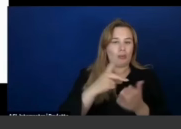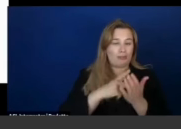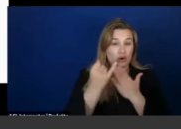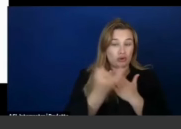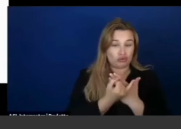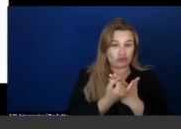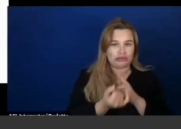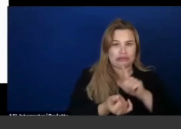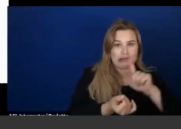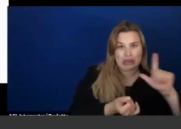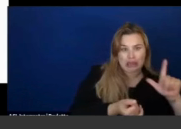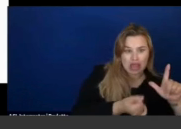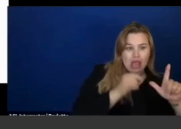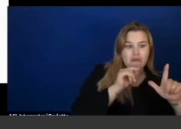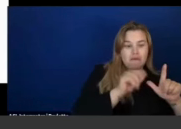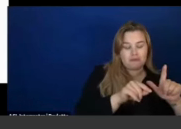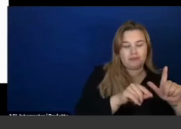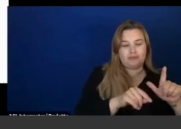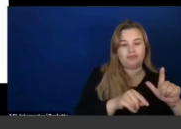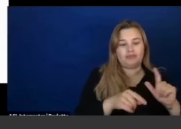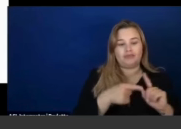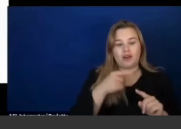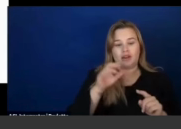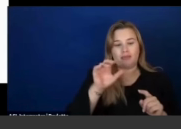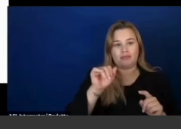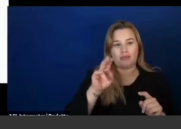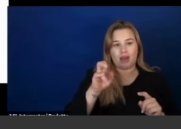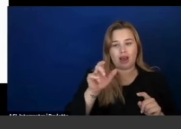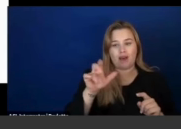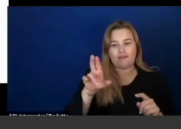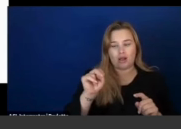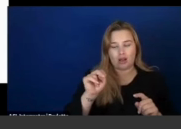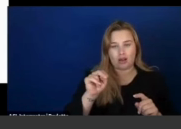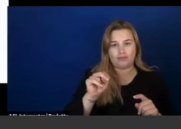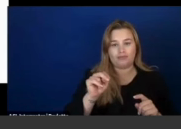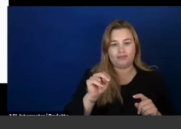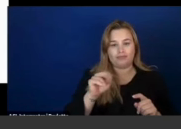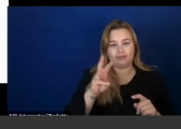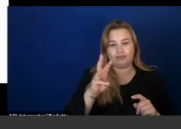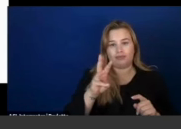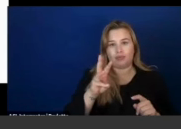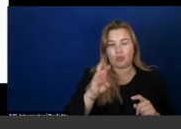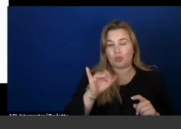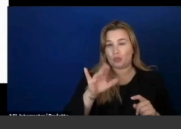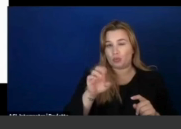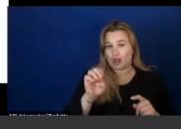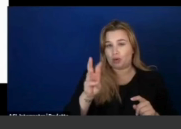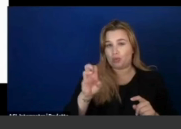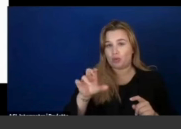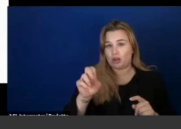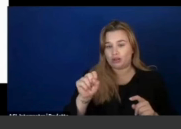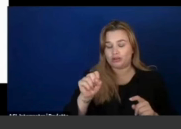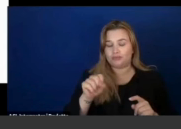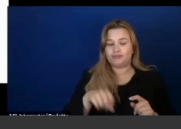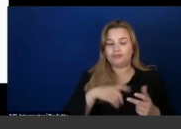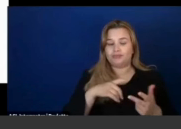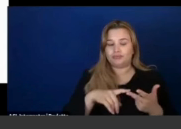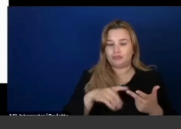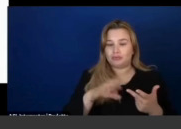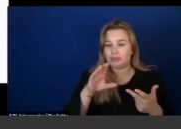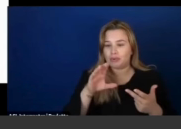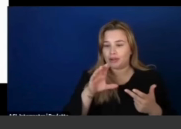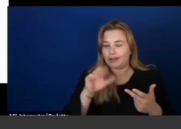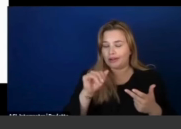from left to right, these photos come from Avalon Bothell Commons, Wayne Watts Commons, Madeira Ballad, and